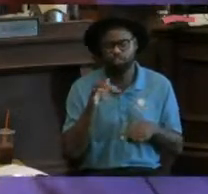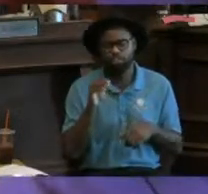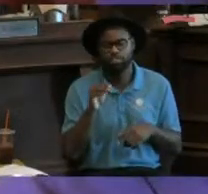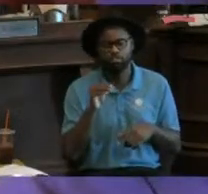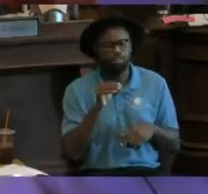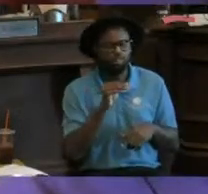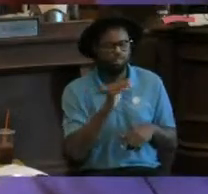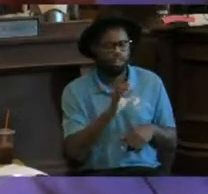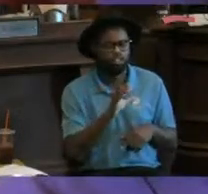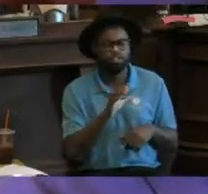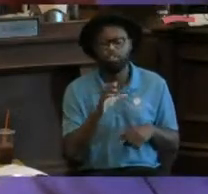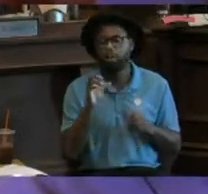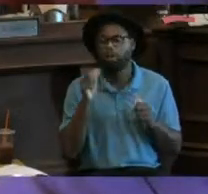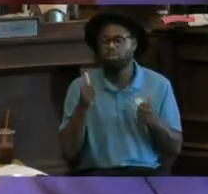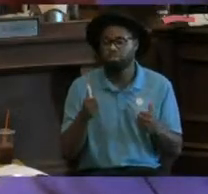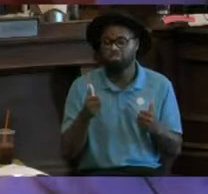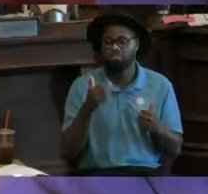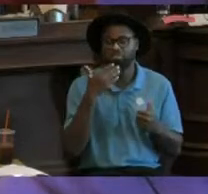Monroe County. Okay, great. Thank you.